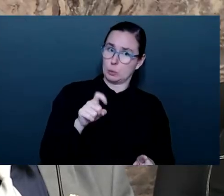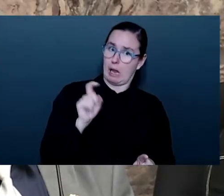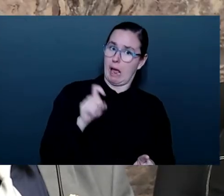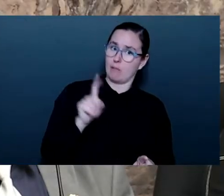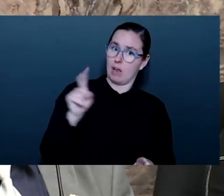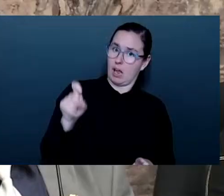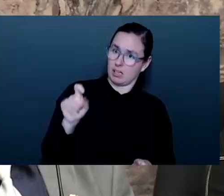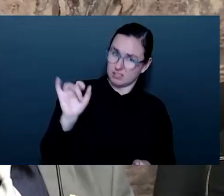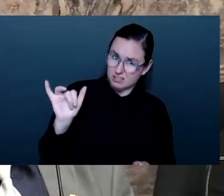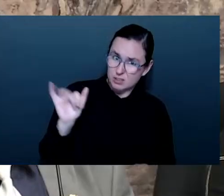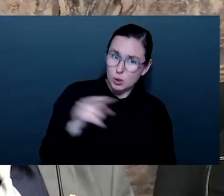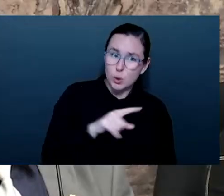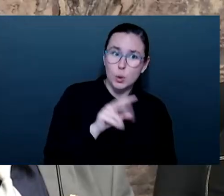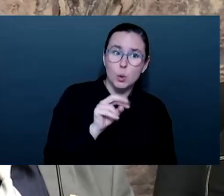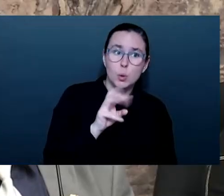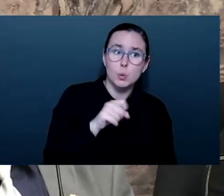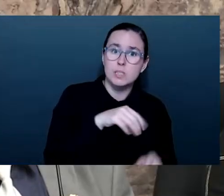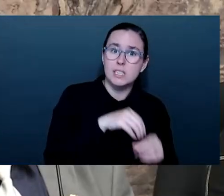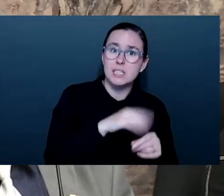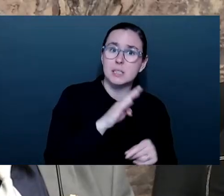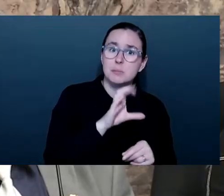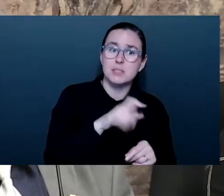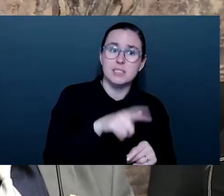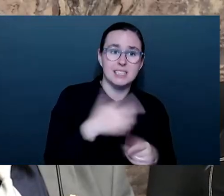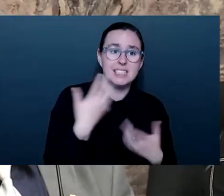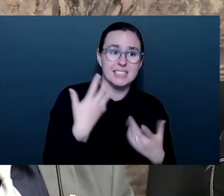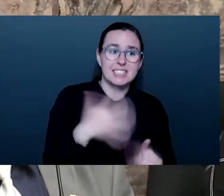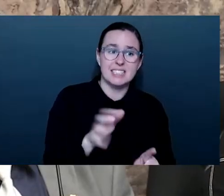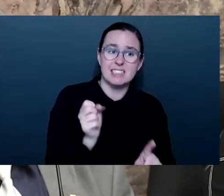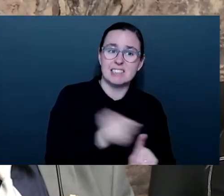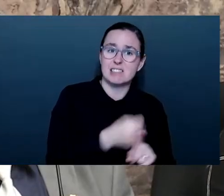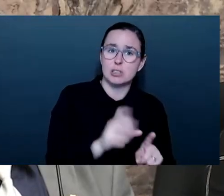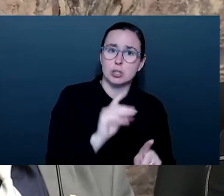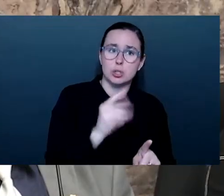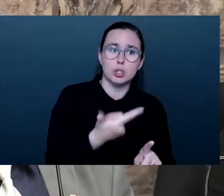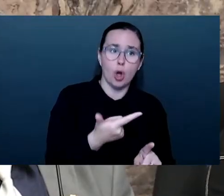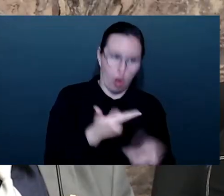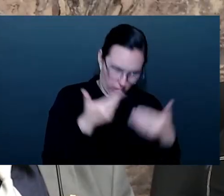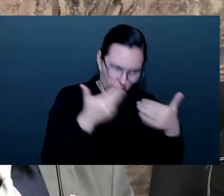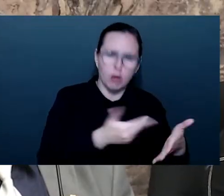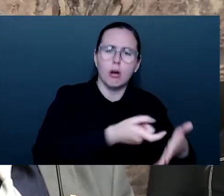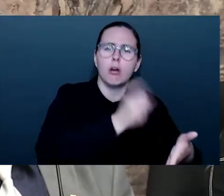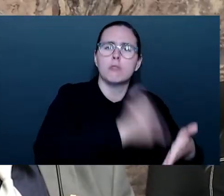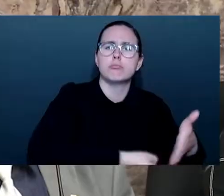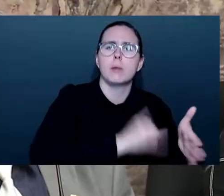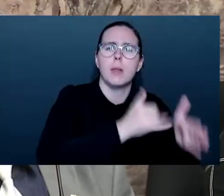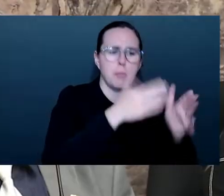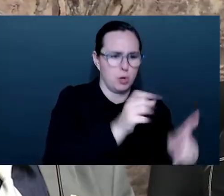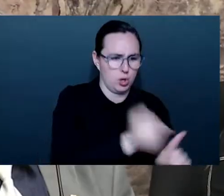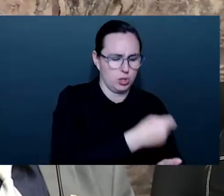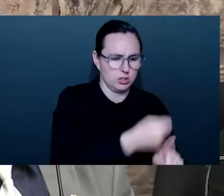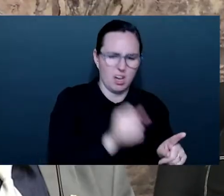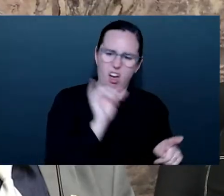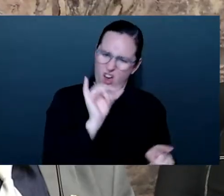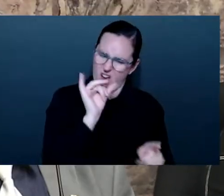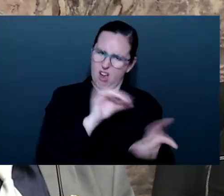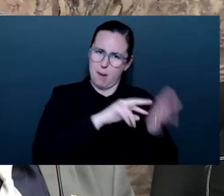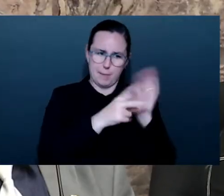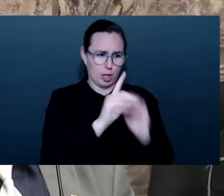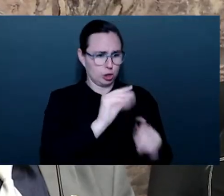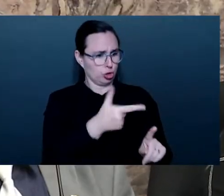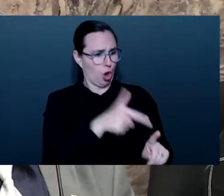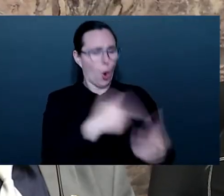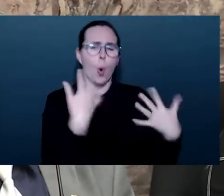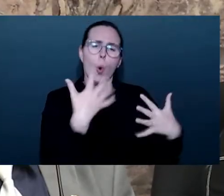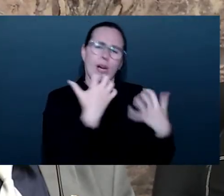dog's life more important than my grandson's? It's a question that cuts to the heart of justice in this province." She